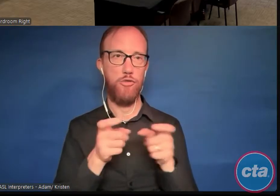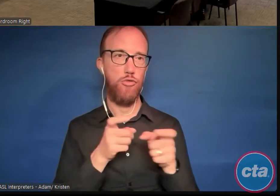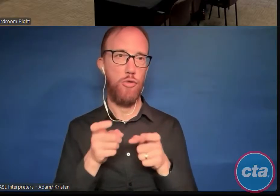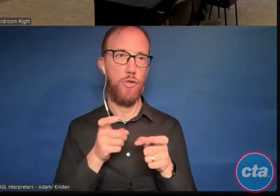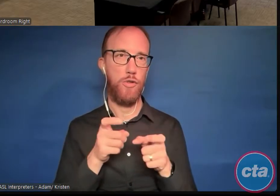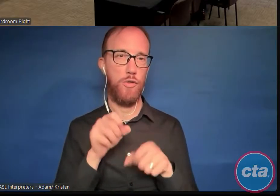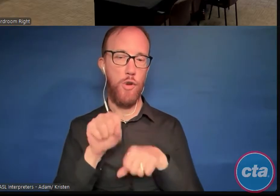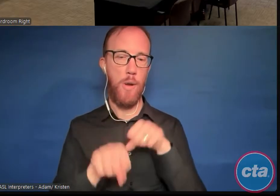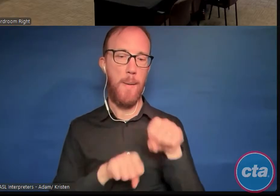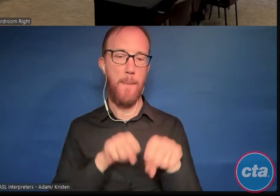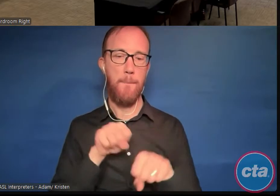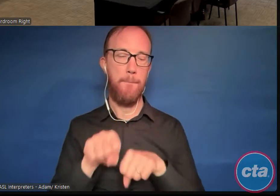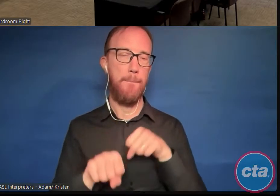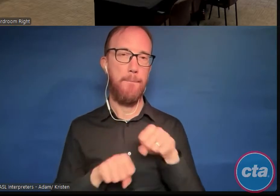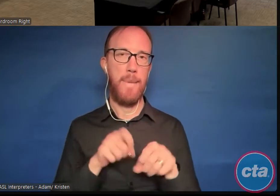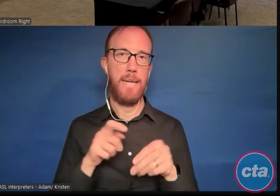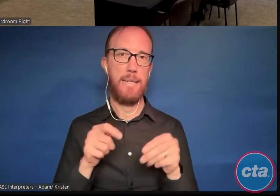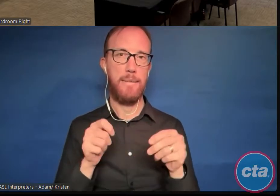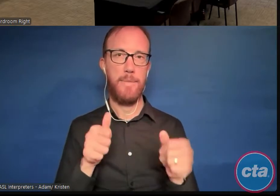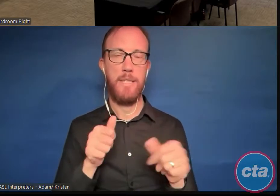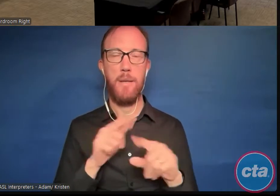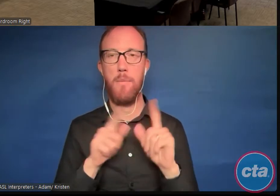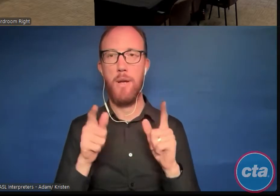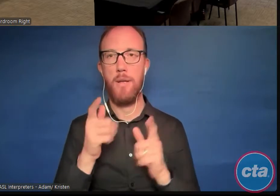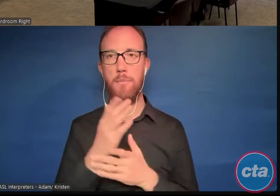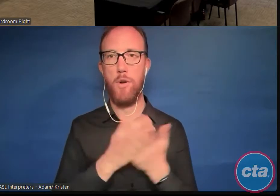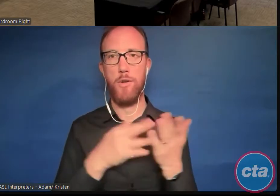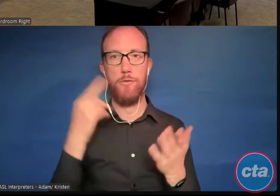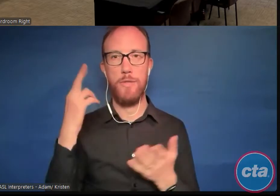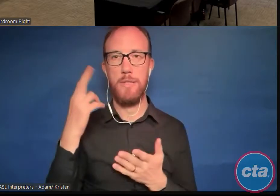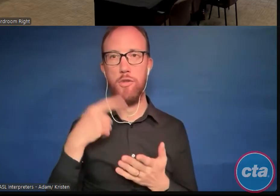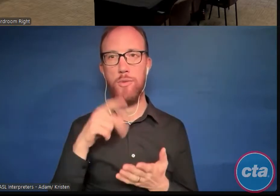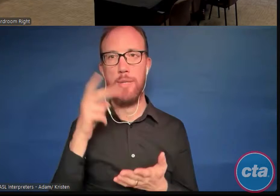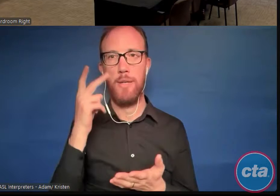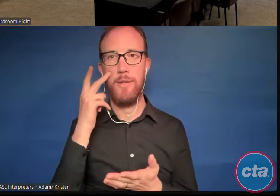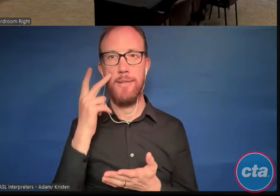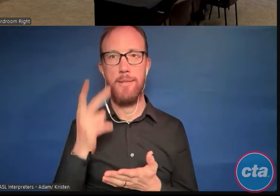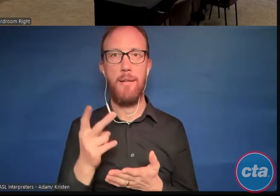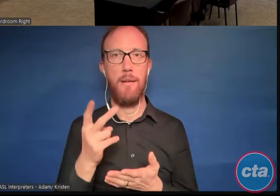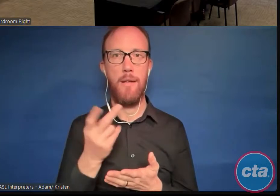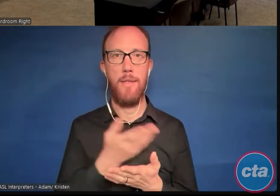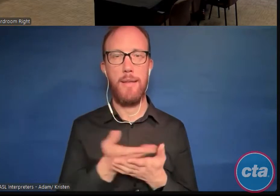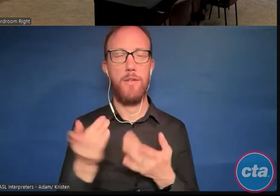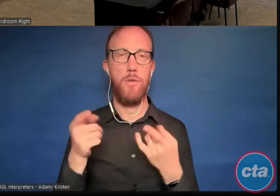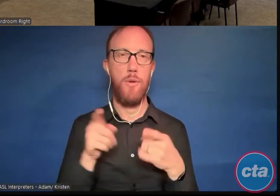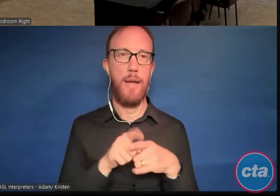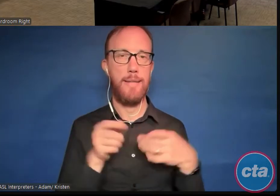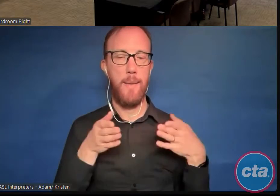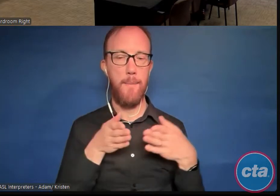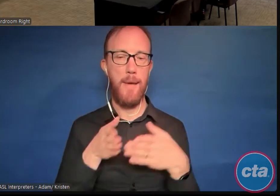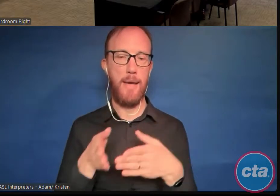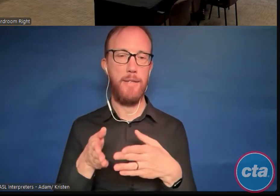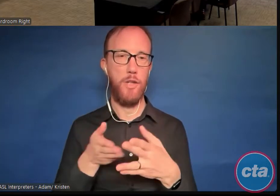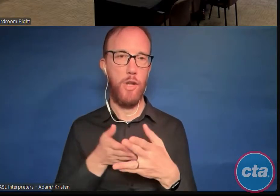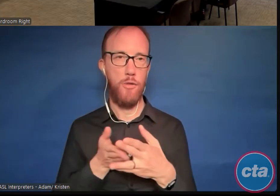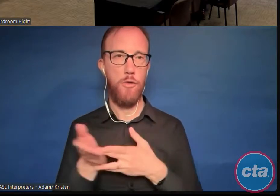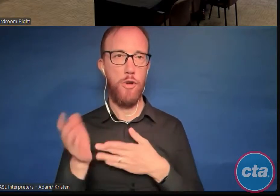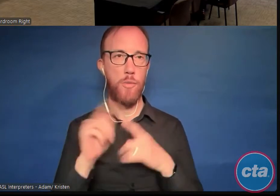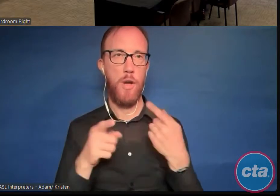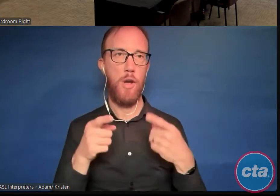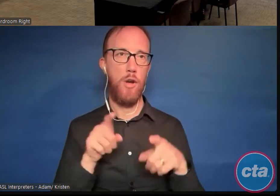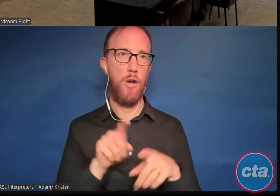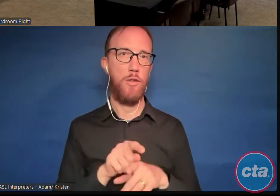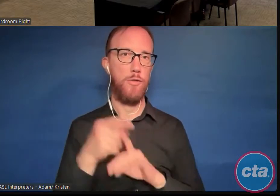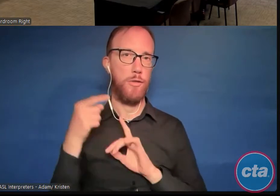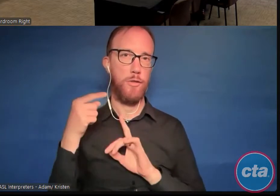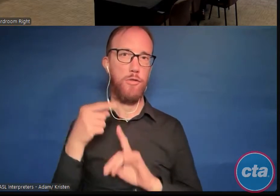that it wasn't, but it was because we saw it as a path through, but also a destination and things like